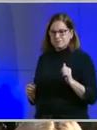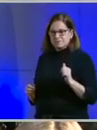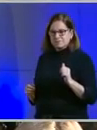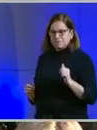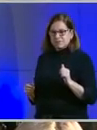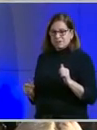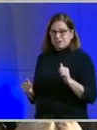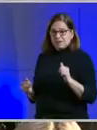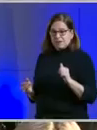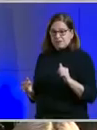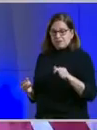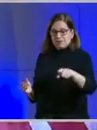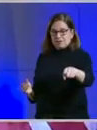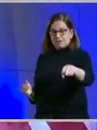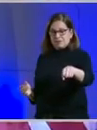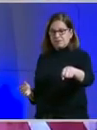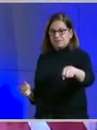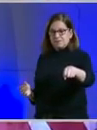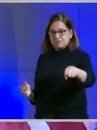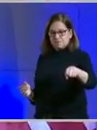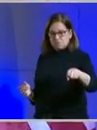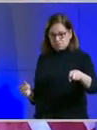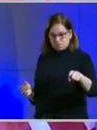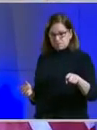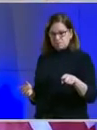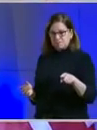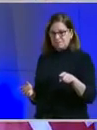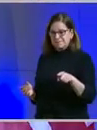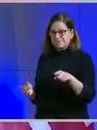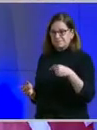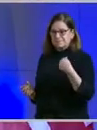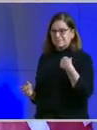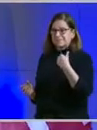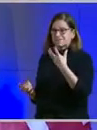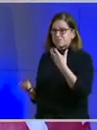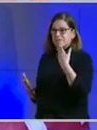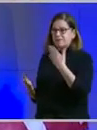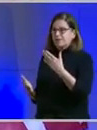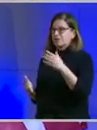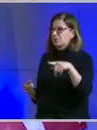want to take a minute to thank our panelists for joining us tonight for this evening. Thank you.